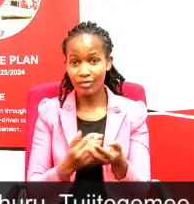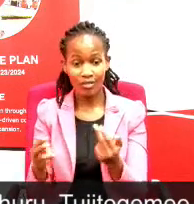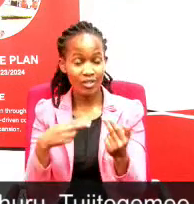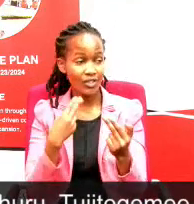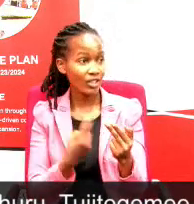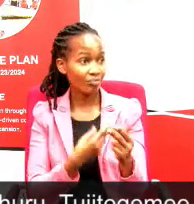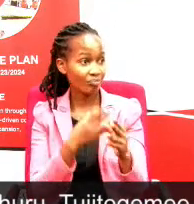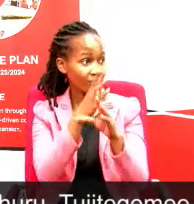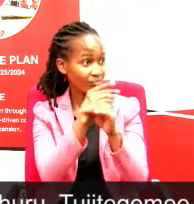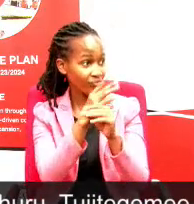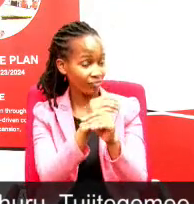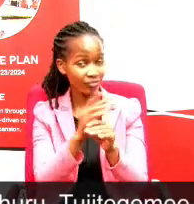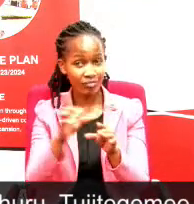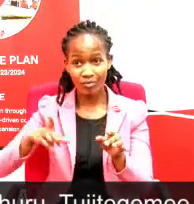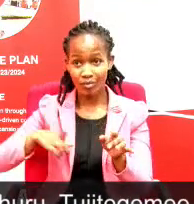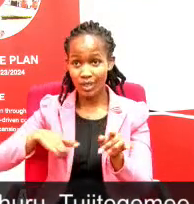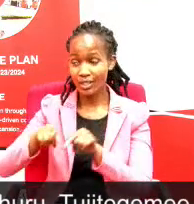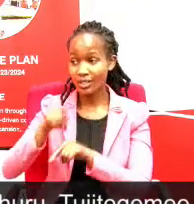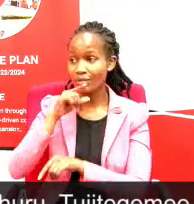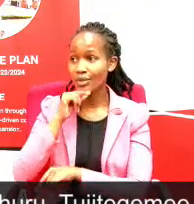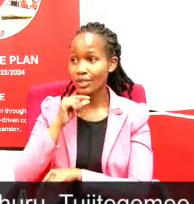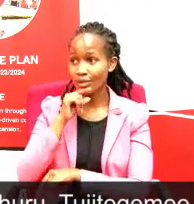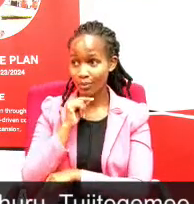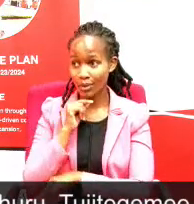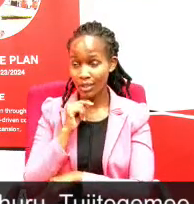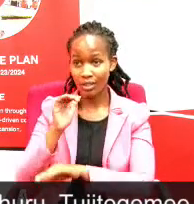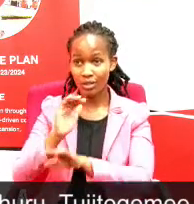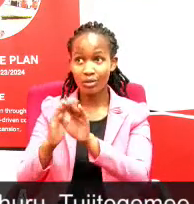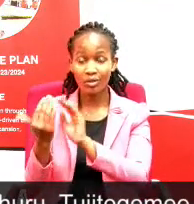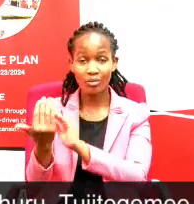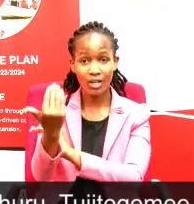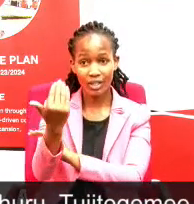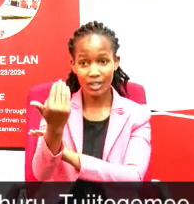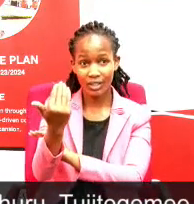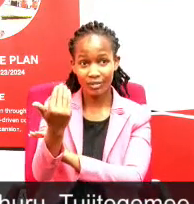online, ladies and gentlemen, good morning.